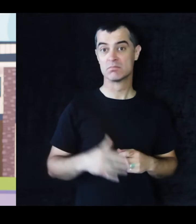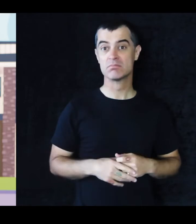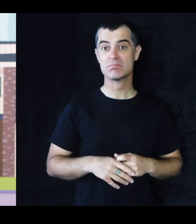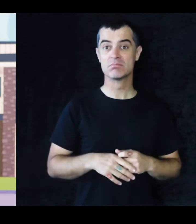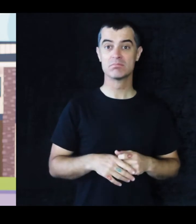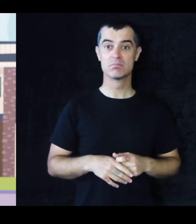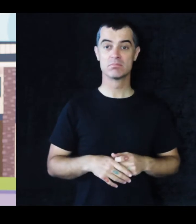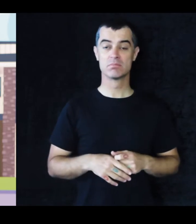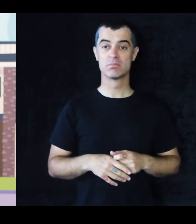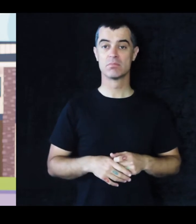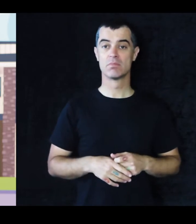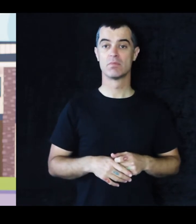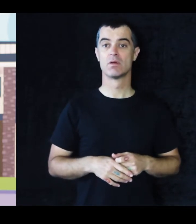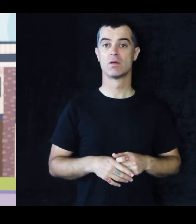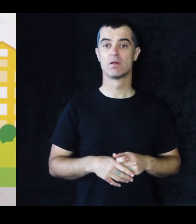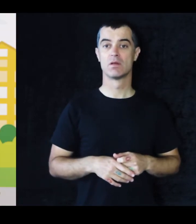And I'm embarrassed.